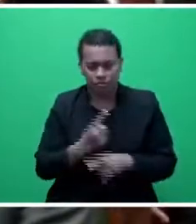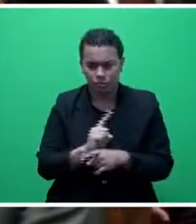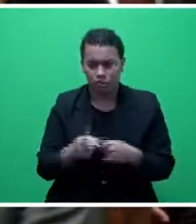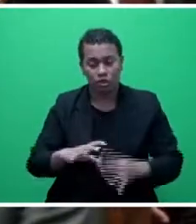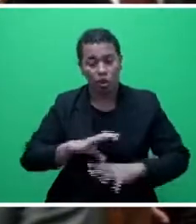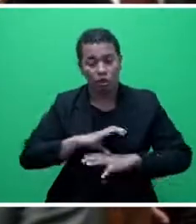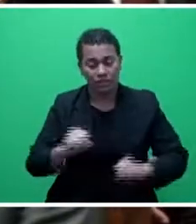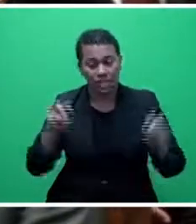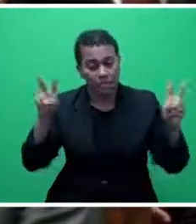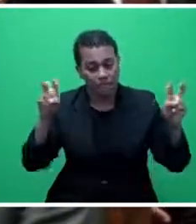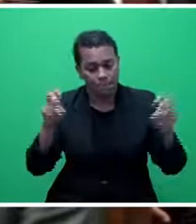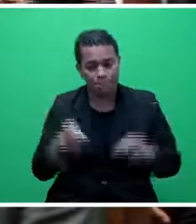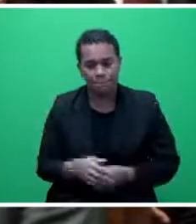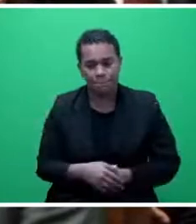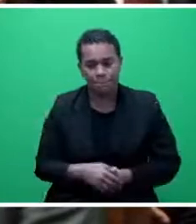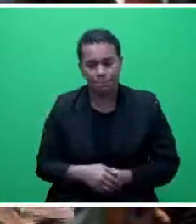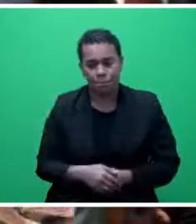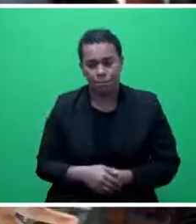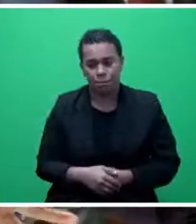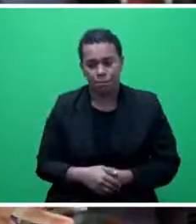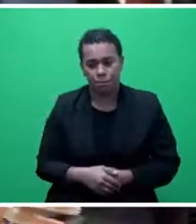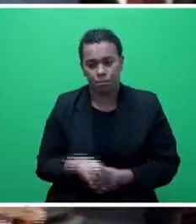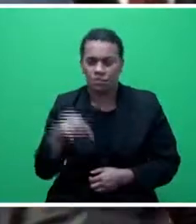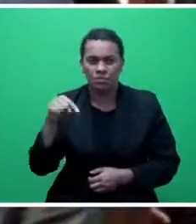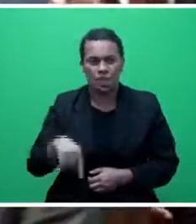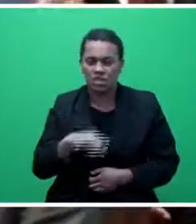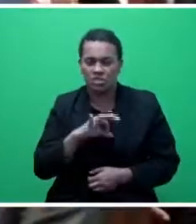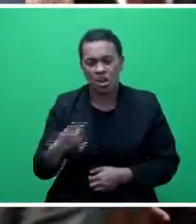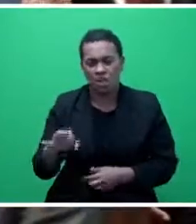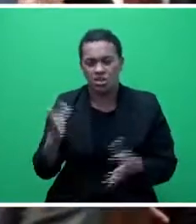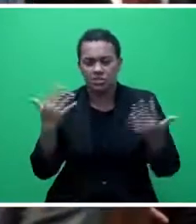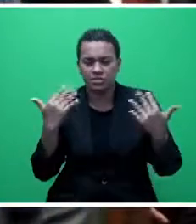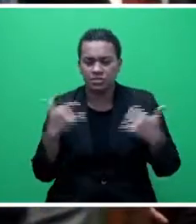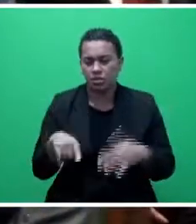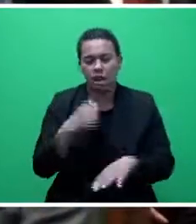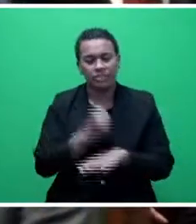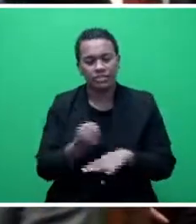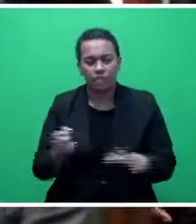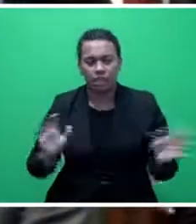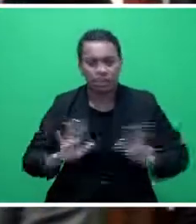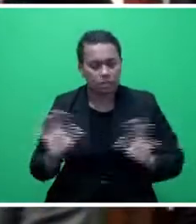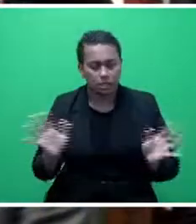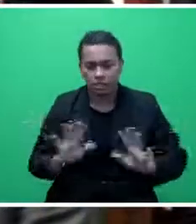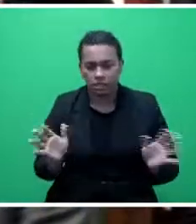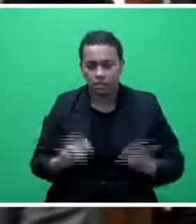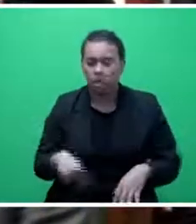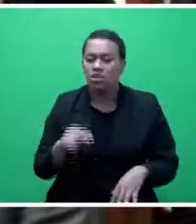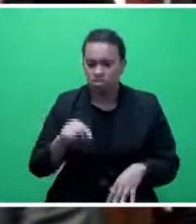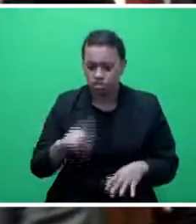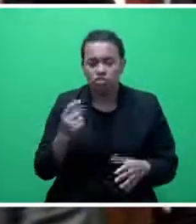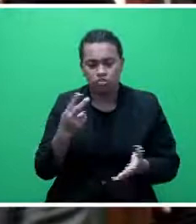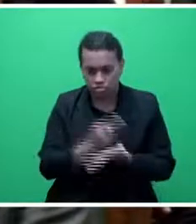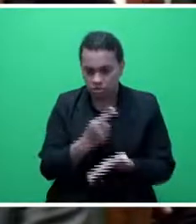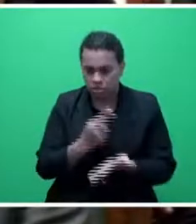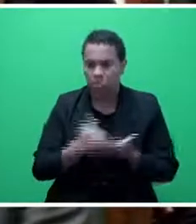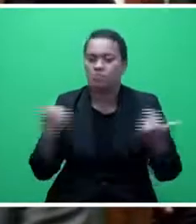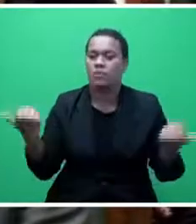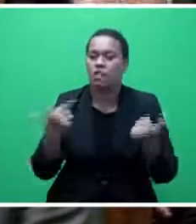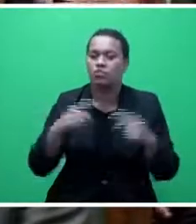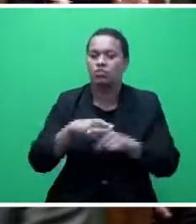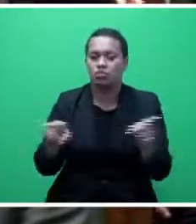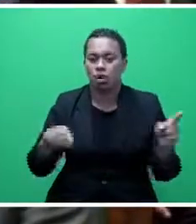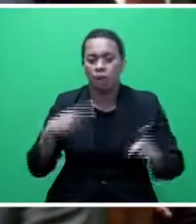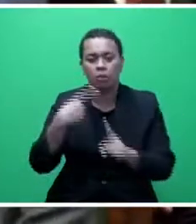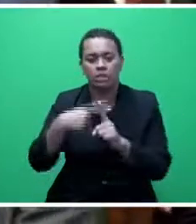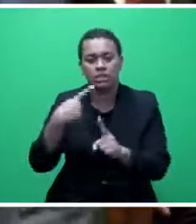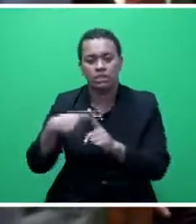not, self-adulation by government, but we have received extreme positive response by 9 out of